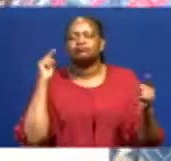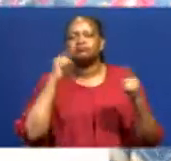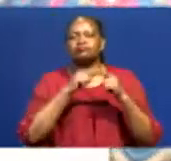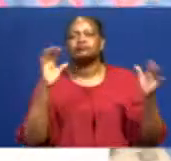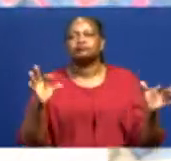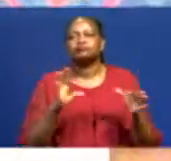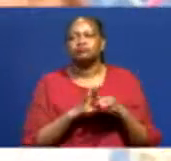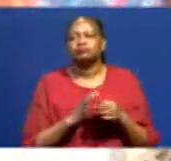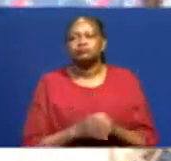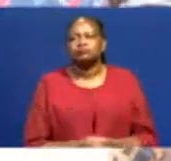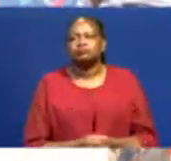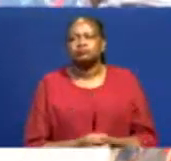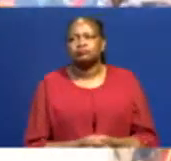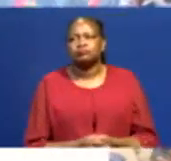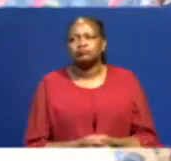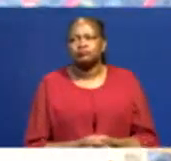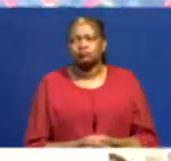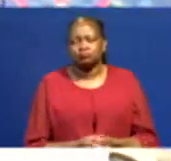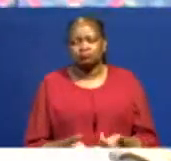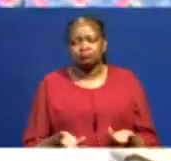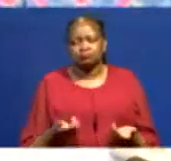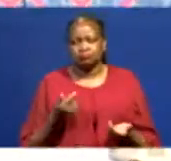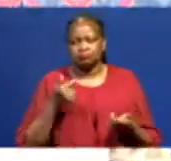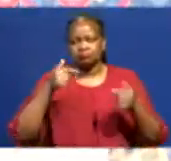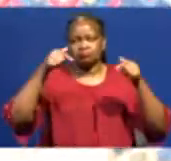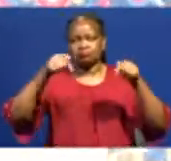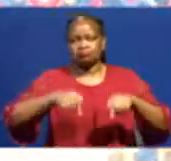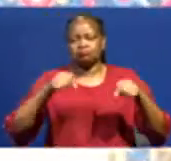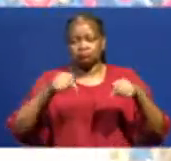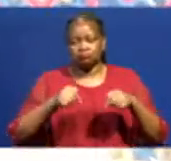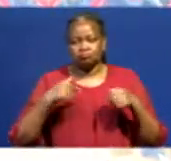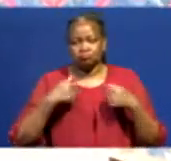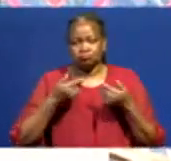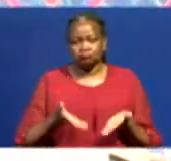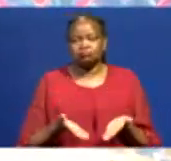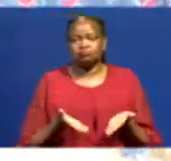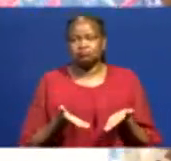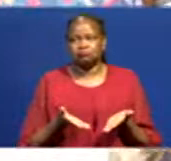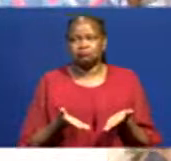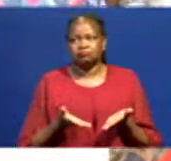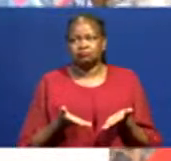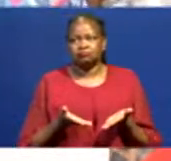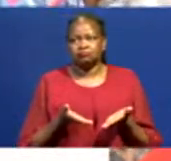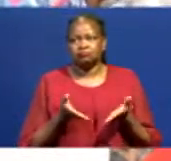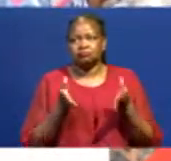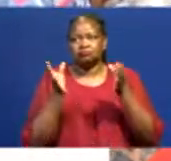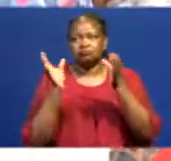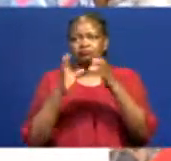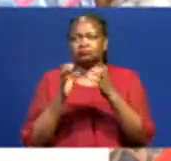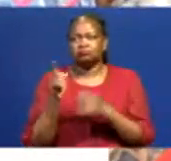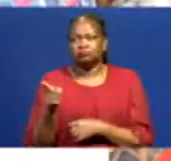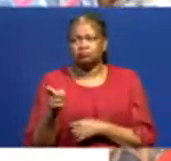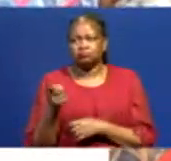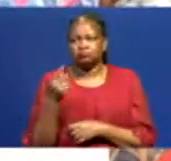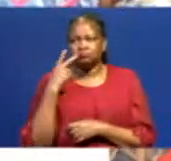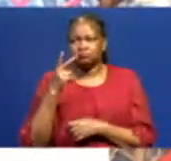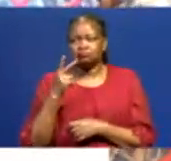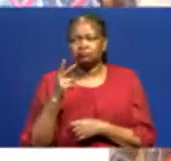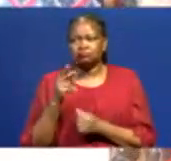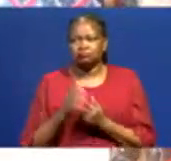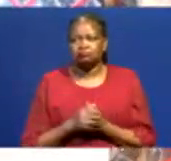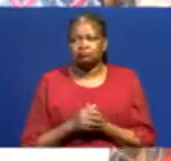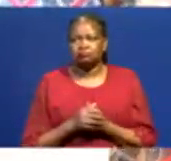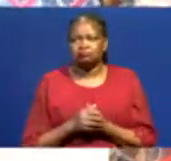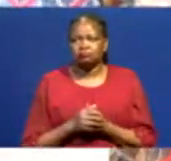He merely made a distinction. Today, here we are standing as Kamwene. You saw us on Friday standing as